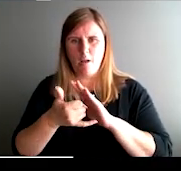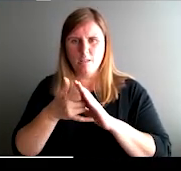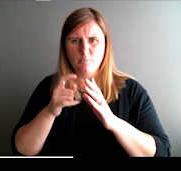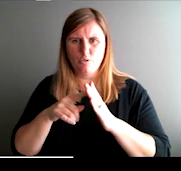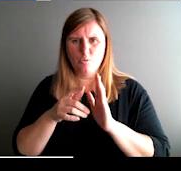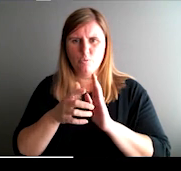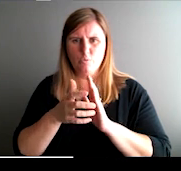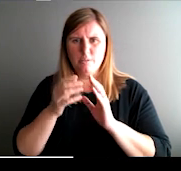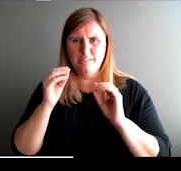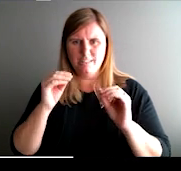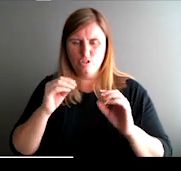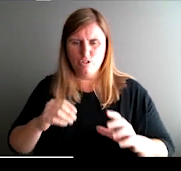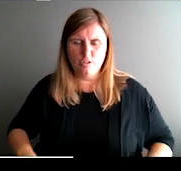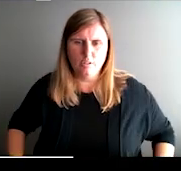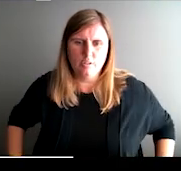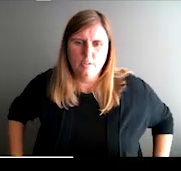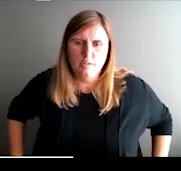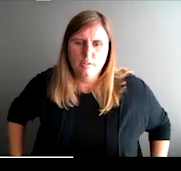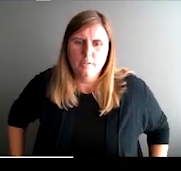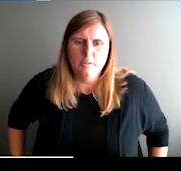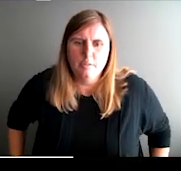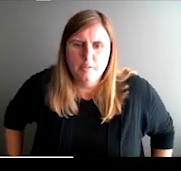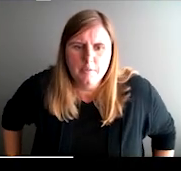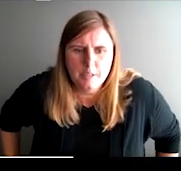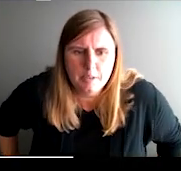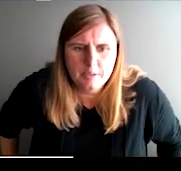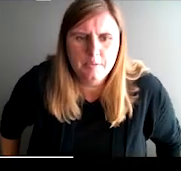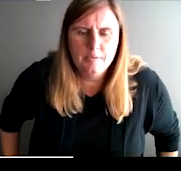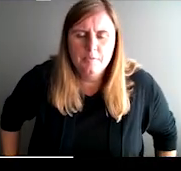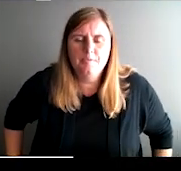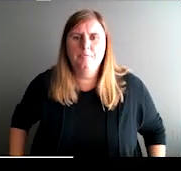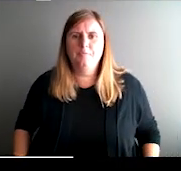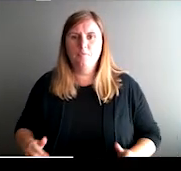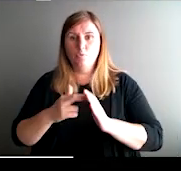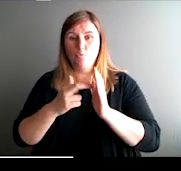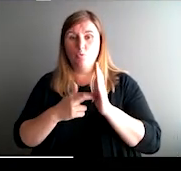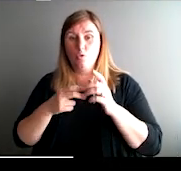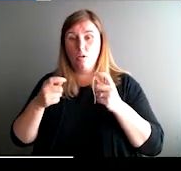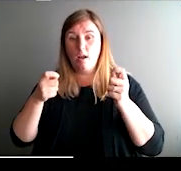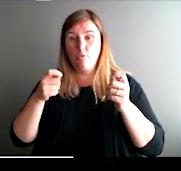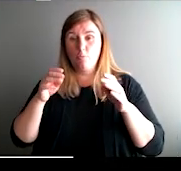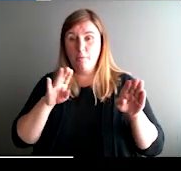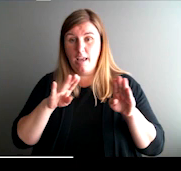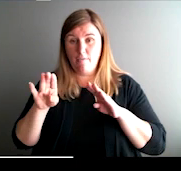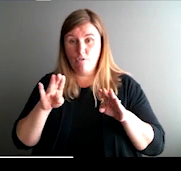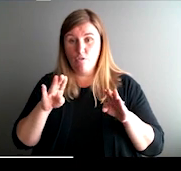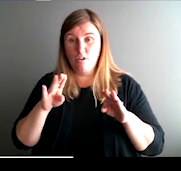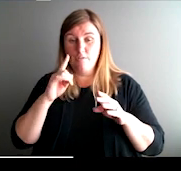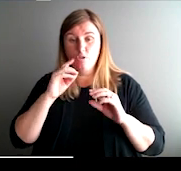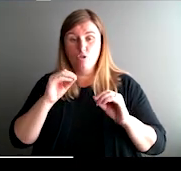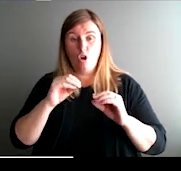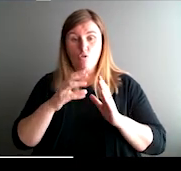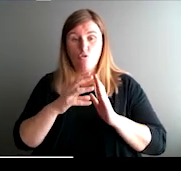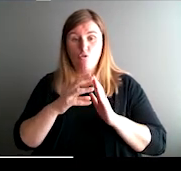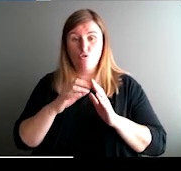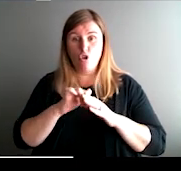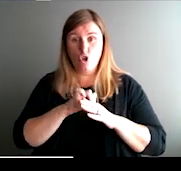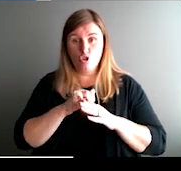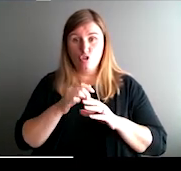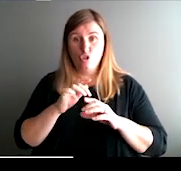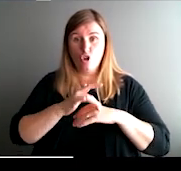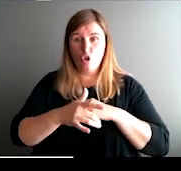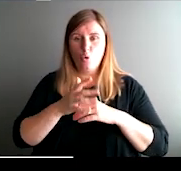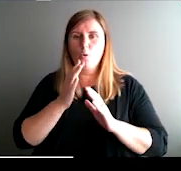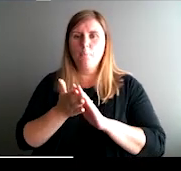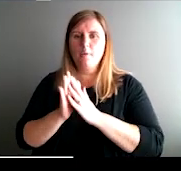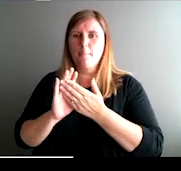to teach. Rule-governed behavior, if you've taught rehearsal in the right way early, will come a